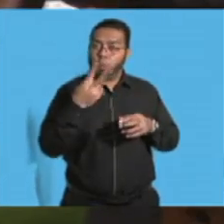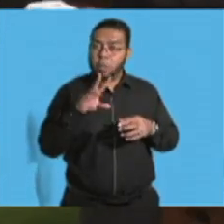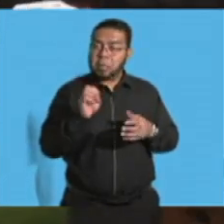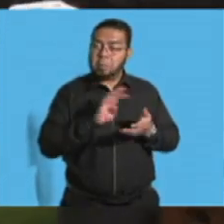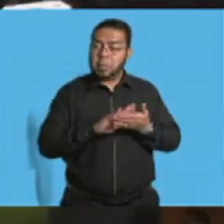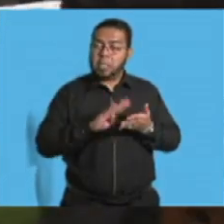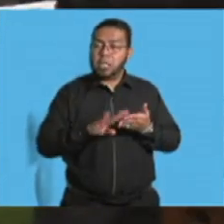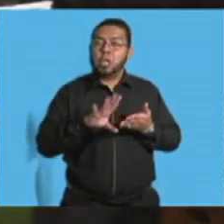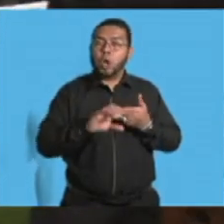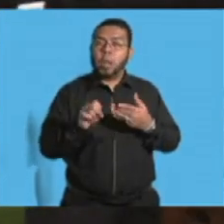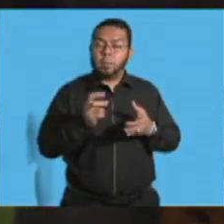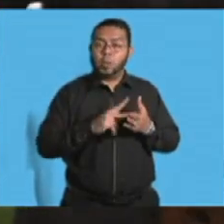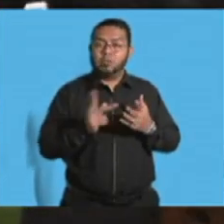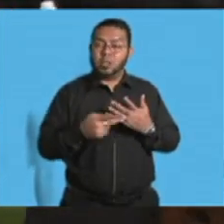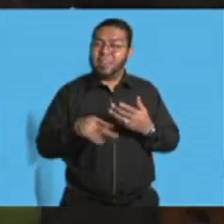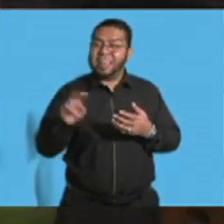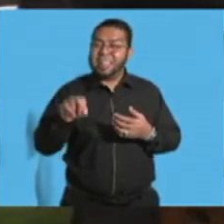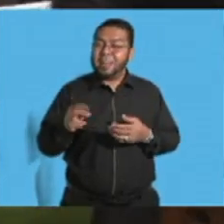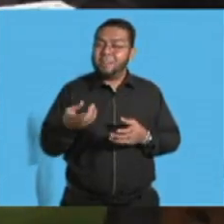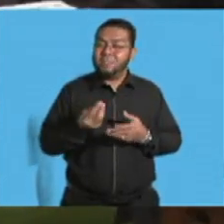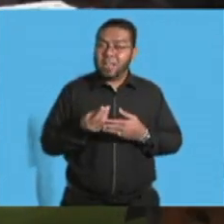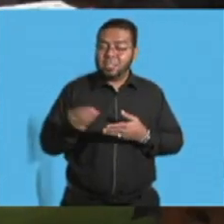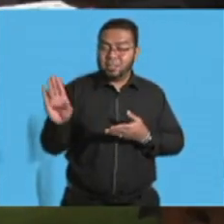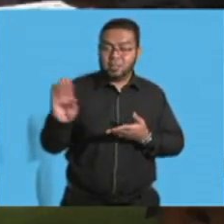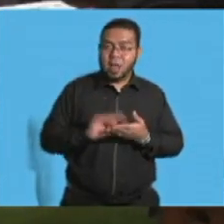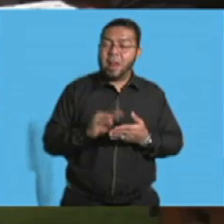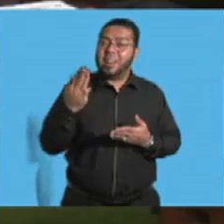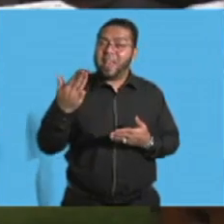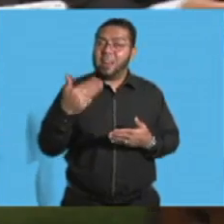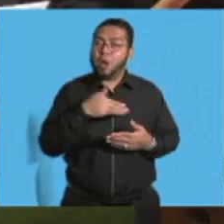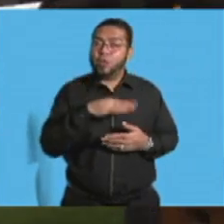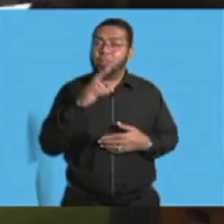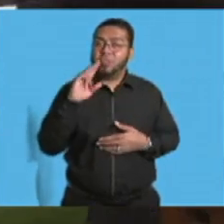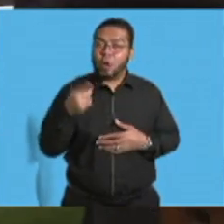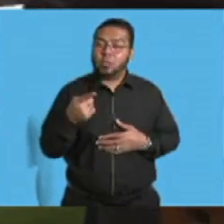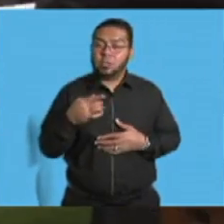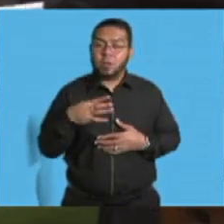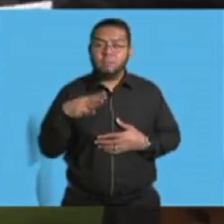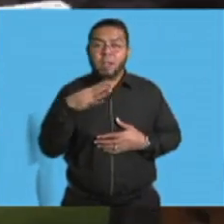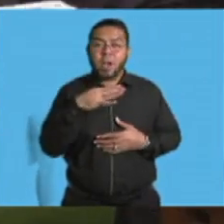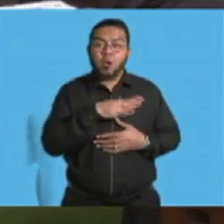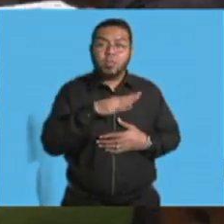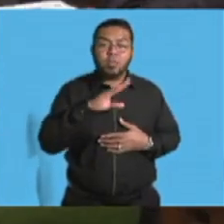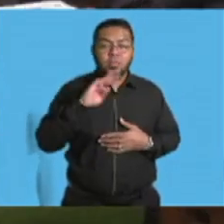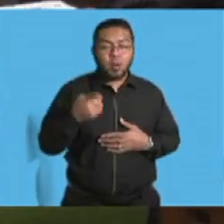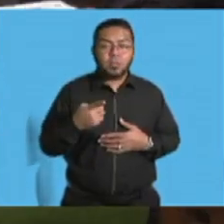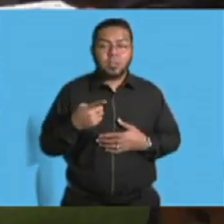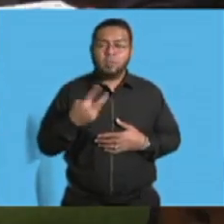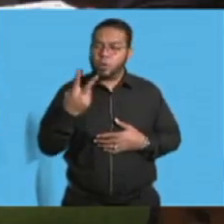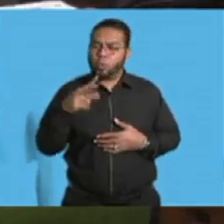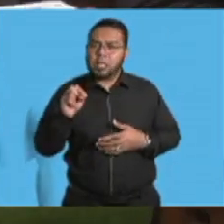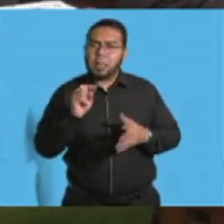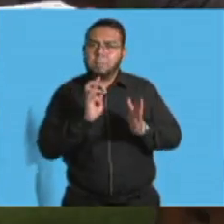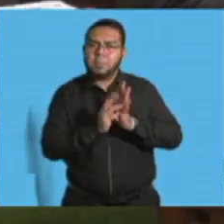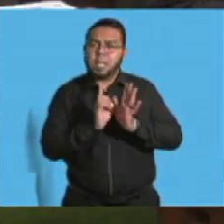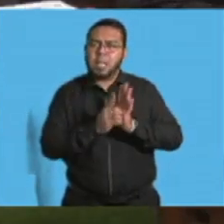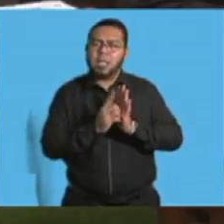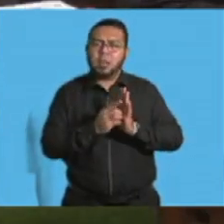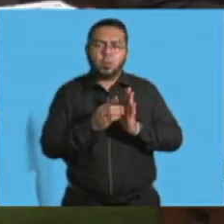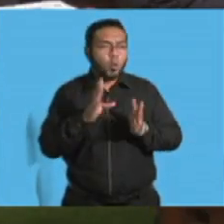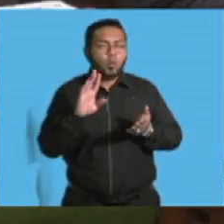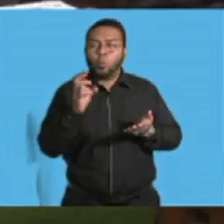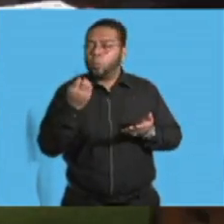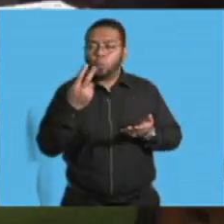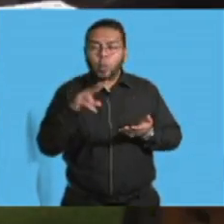they require funds, 900,000, 500,000, even though it's a $20 million project, a $50 million